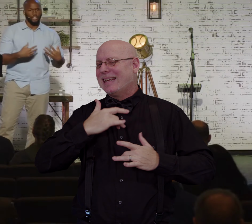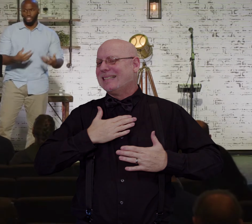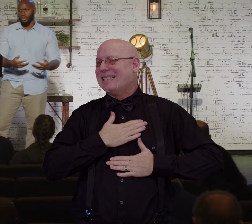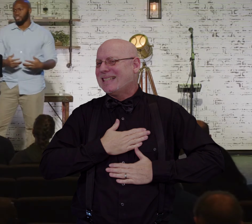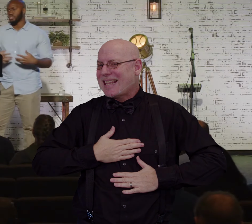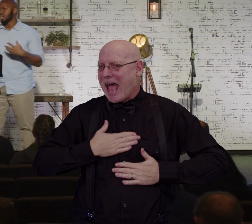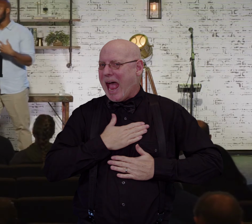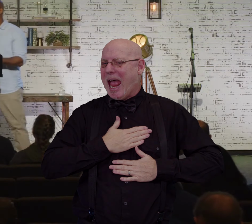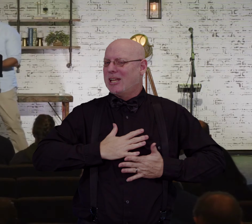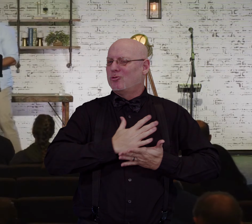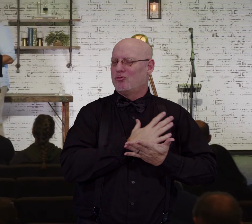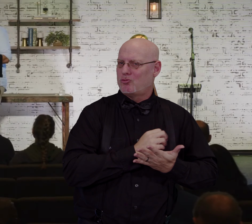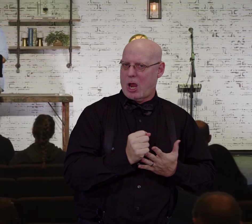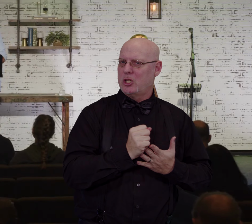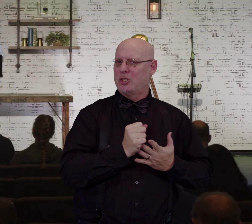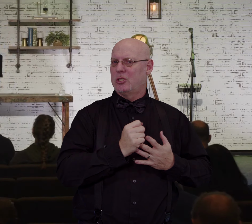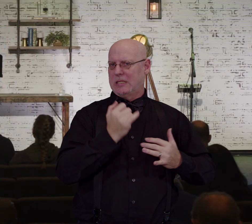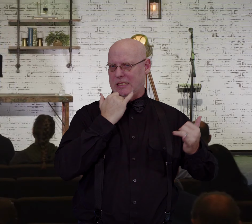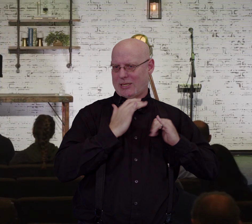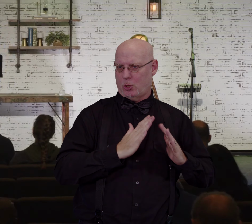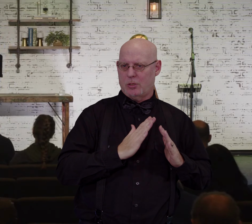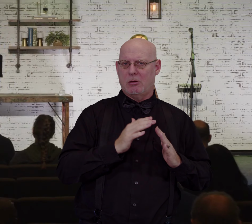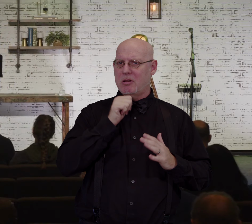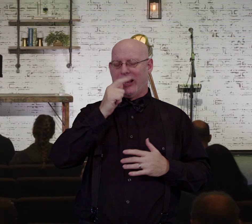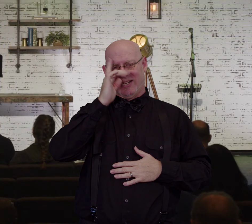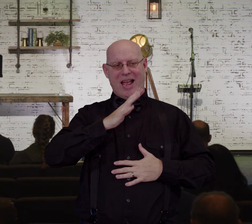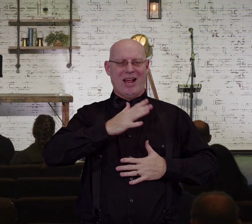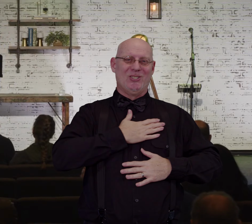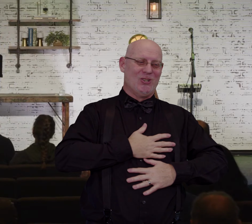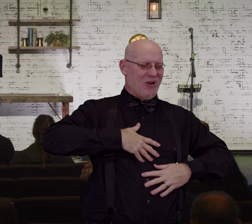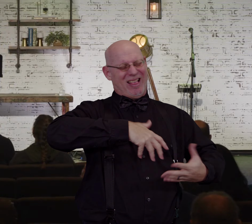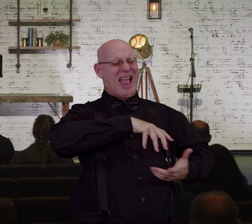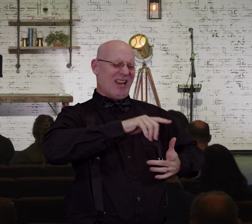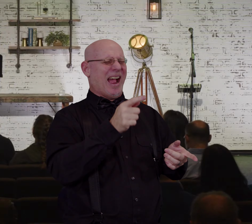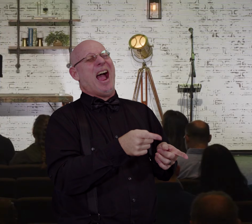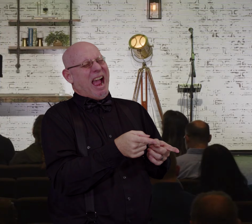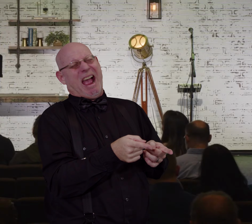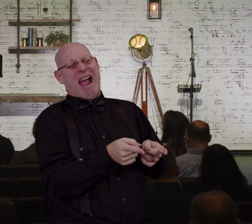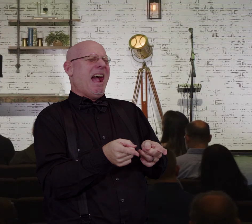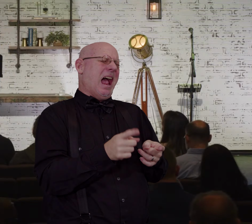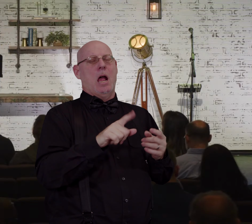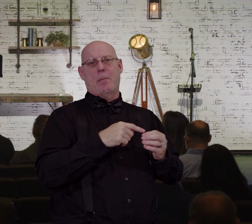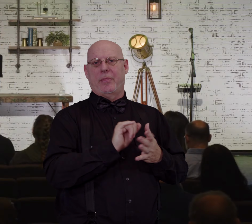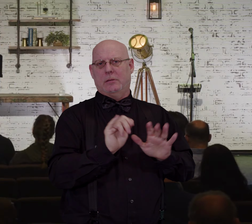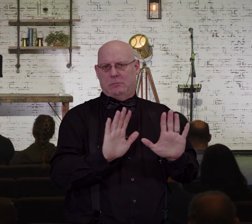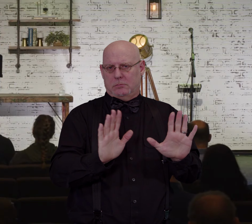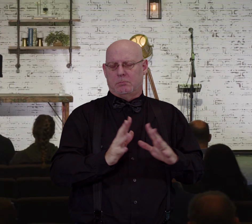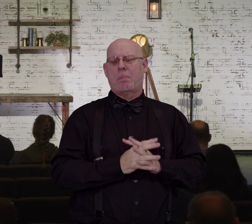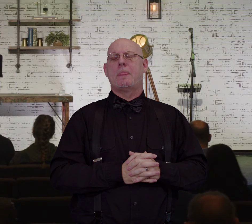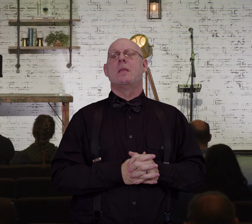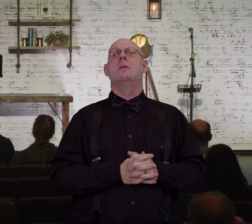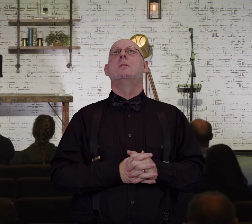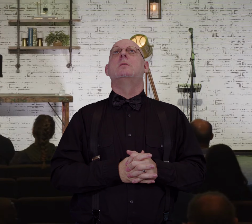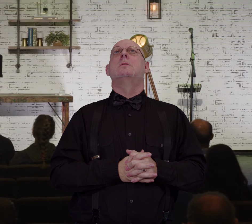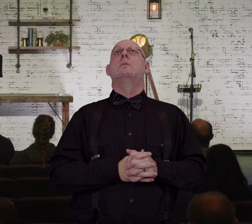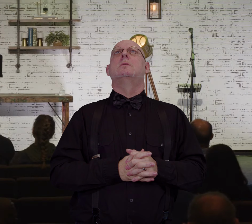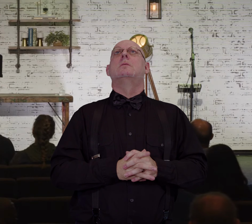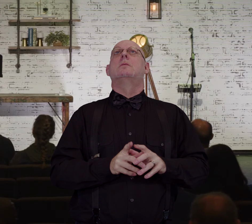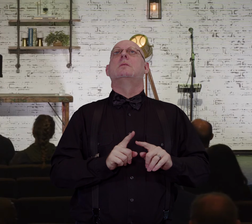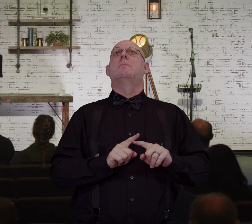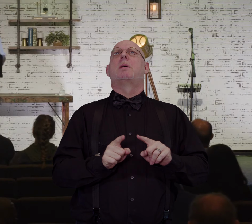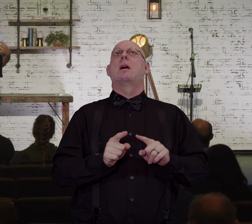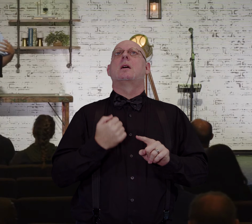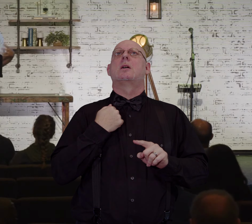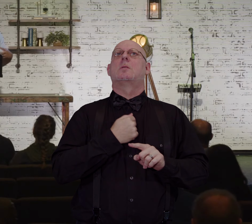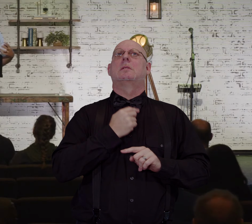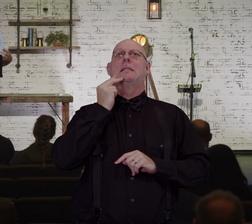delight in the destruction of the wicked. So it's not God just enjoying and laughing about it. But as